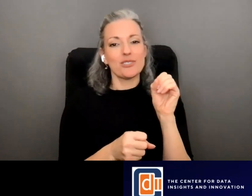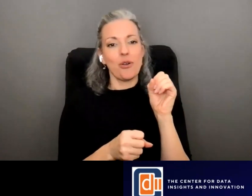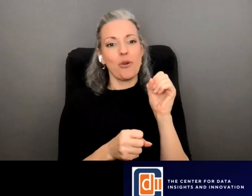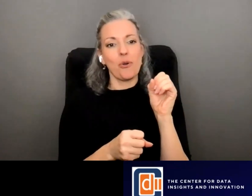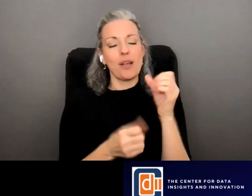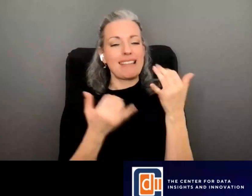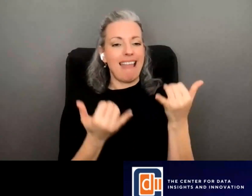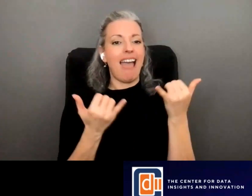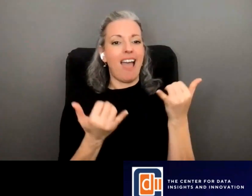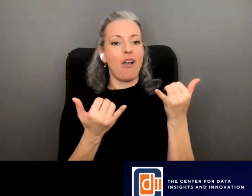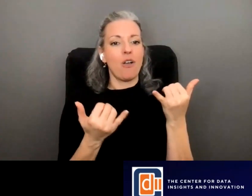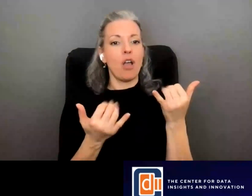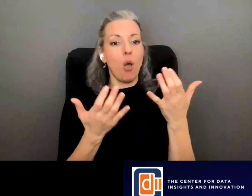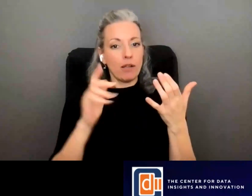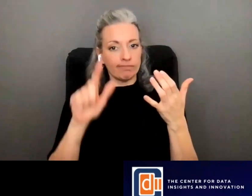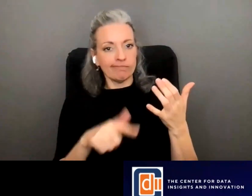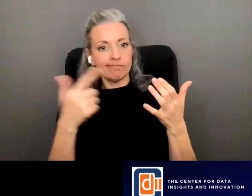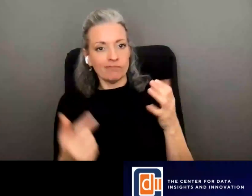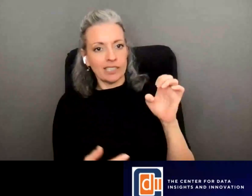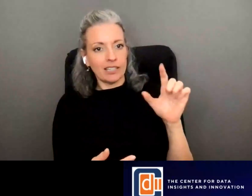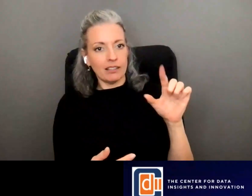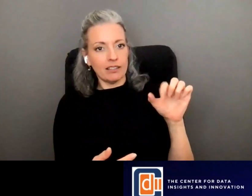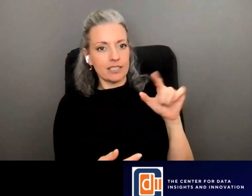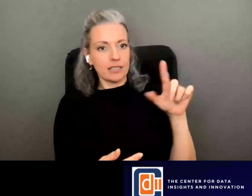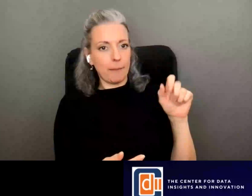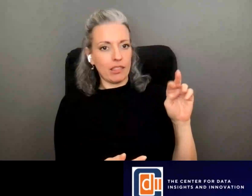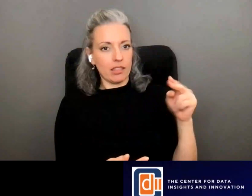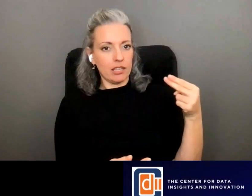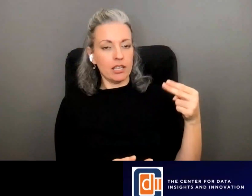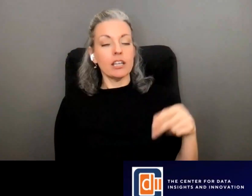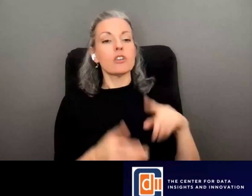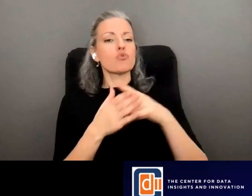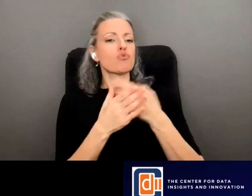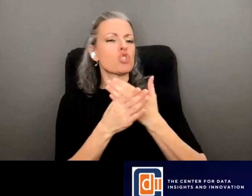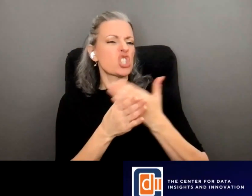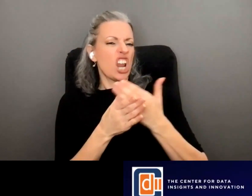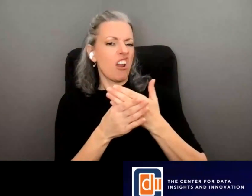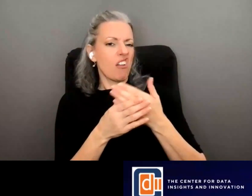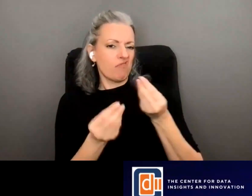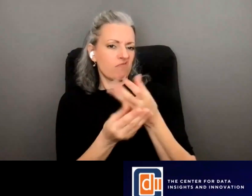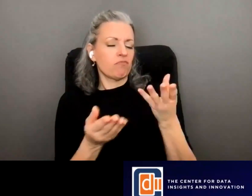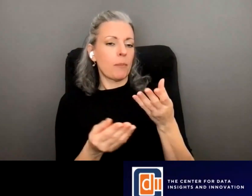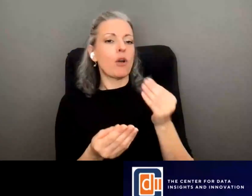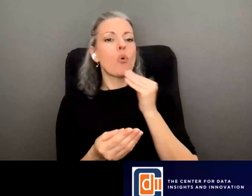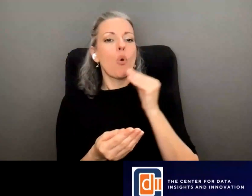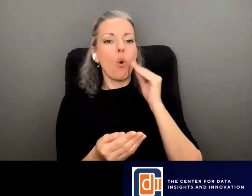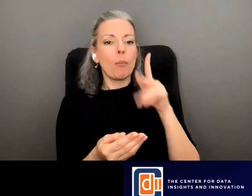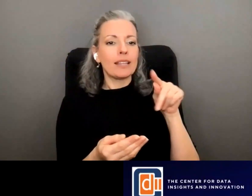further ado, I do want to hand it off to Elizabeth to share about this homelessness effort, because I think it really